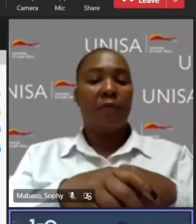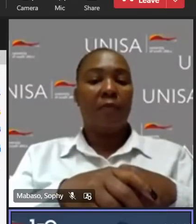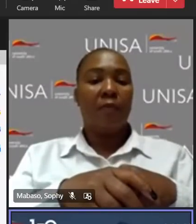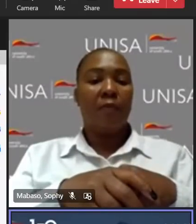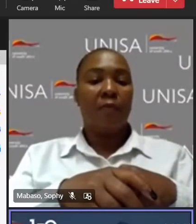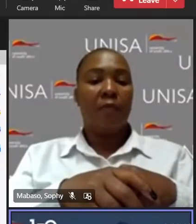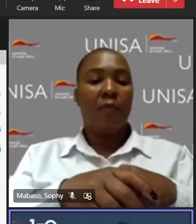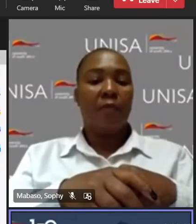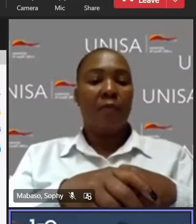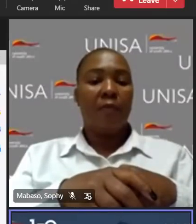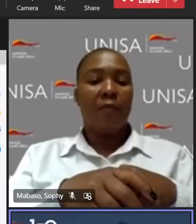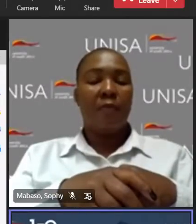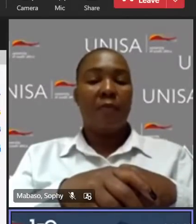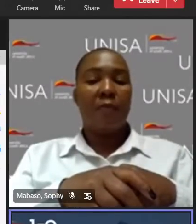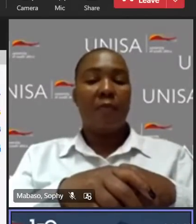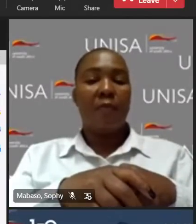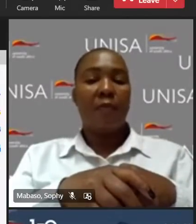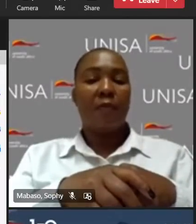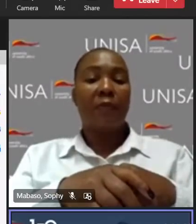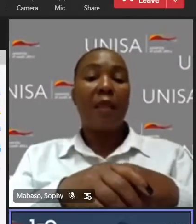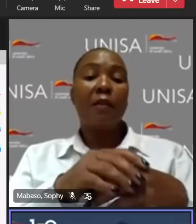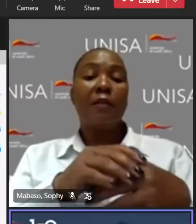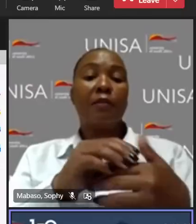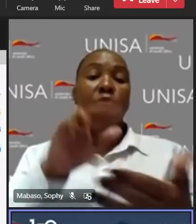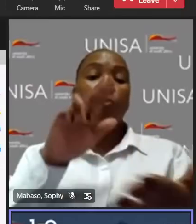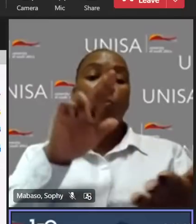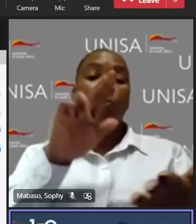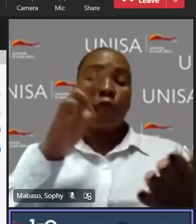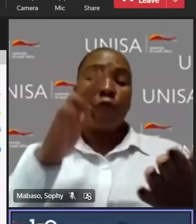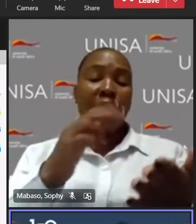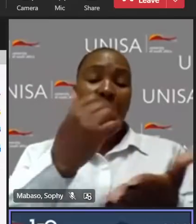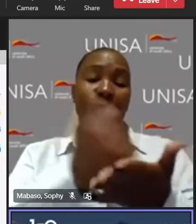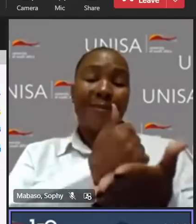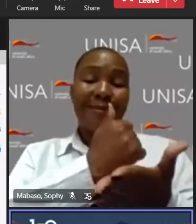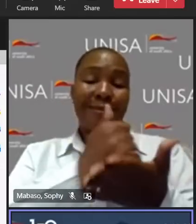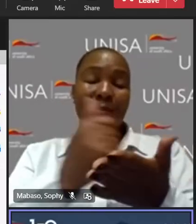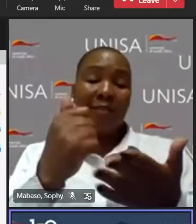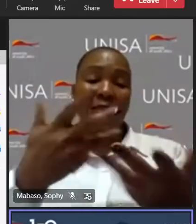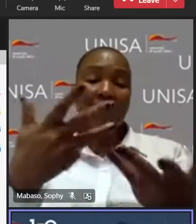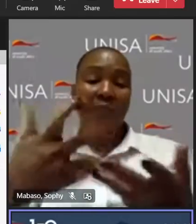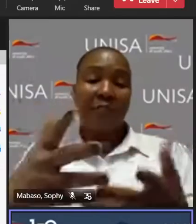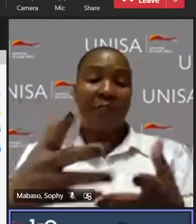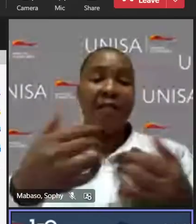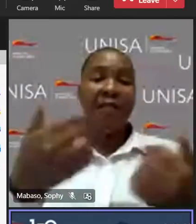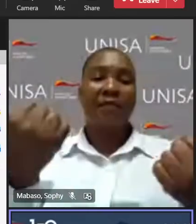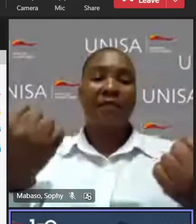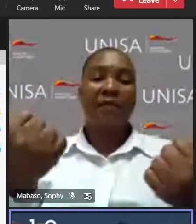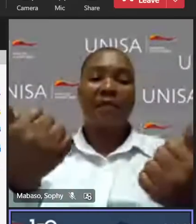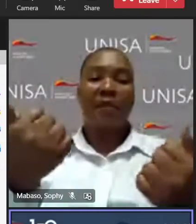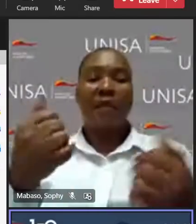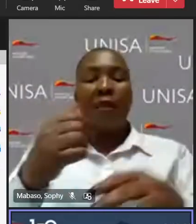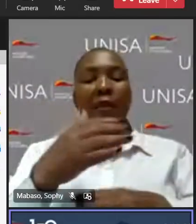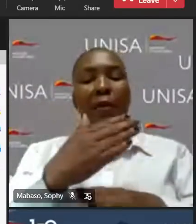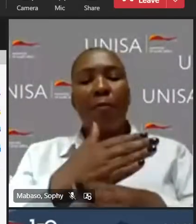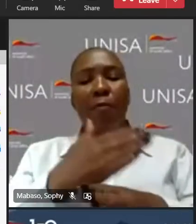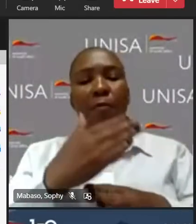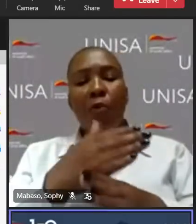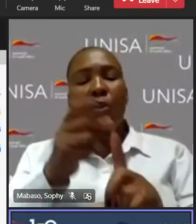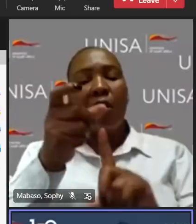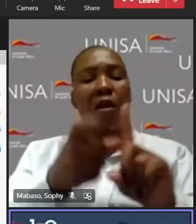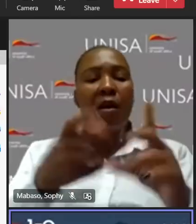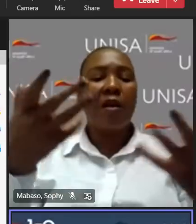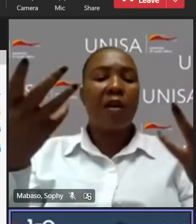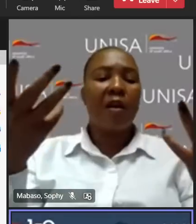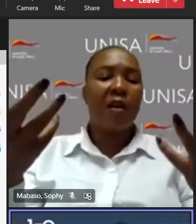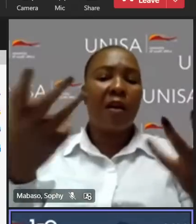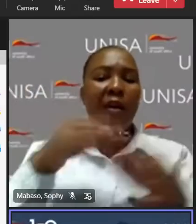Request proof of registration. Very often medical aids, your employer, the